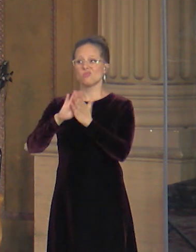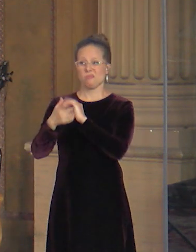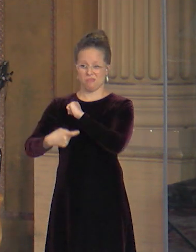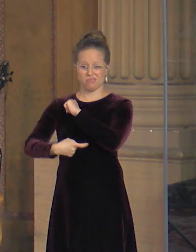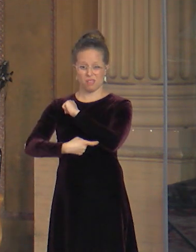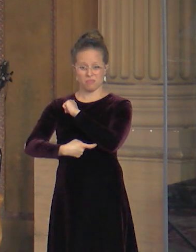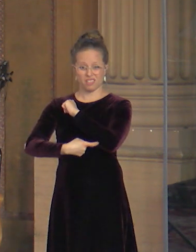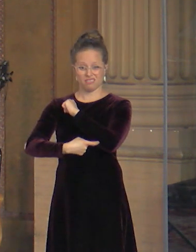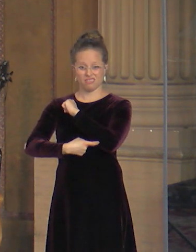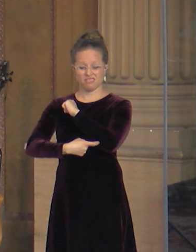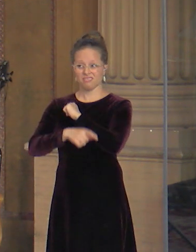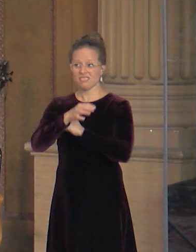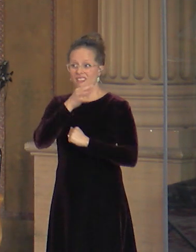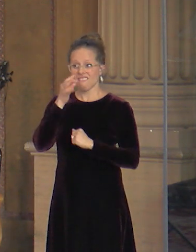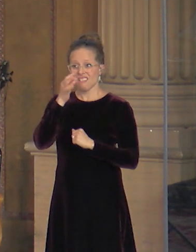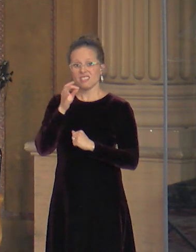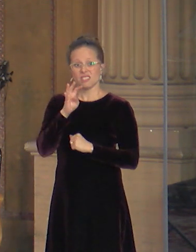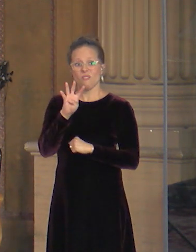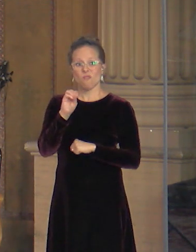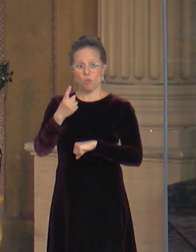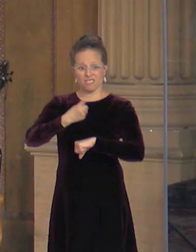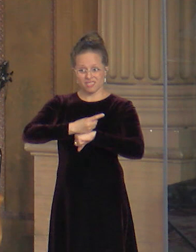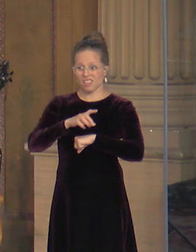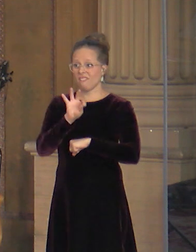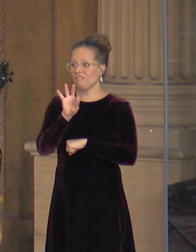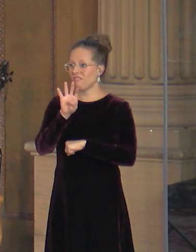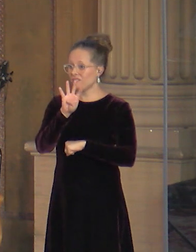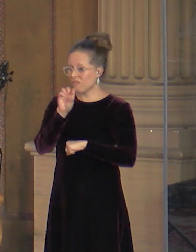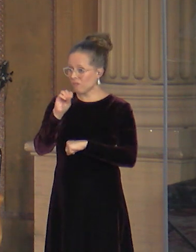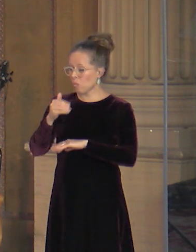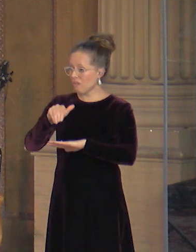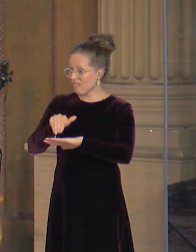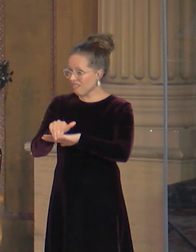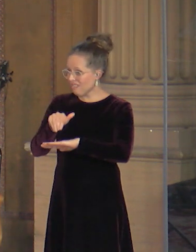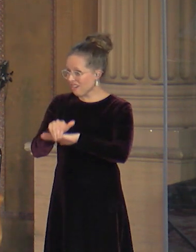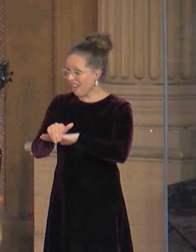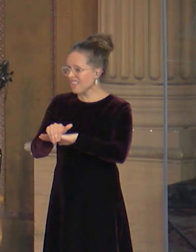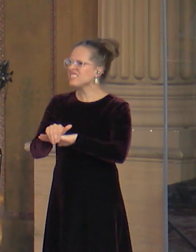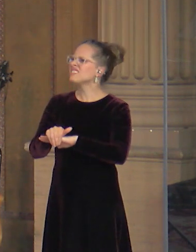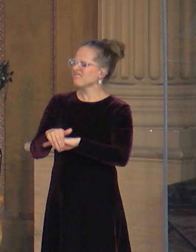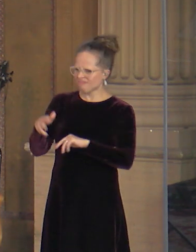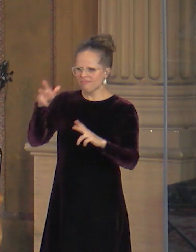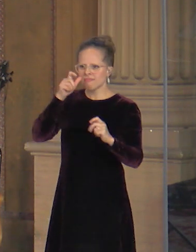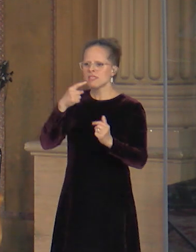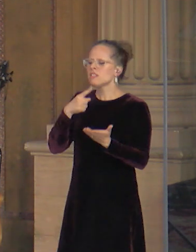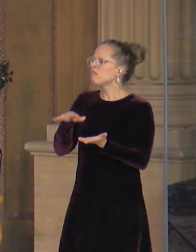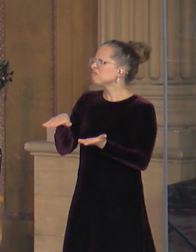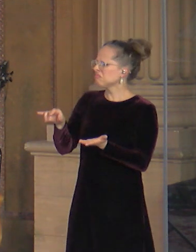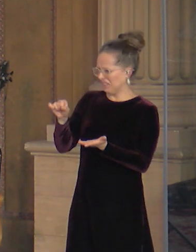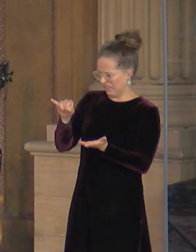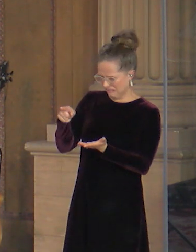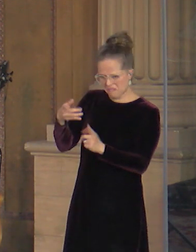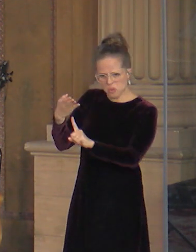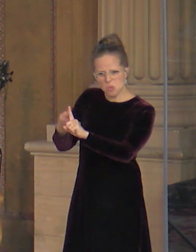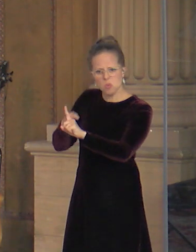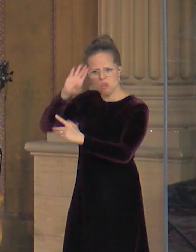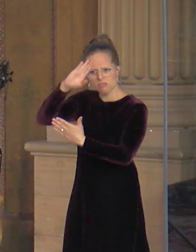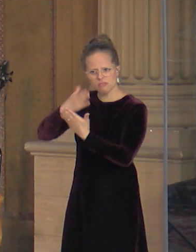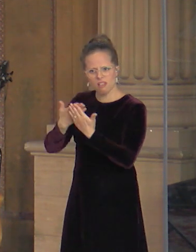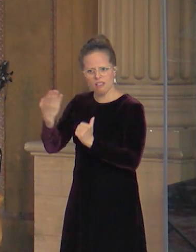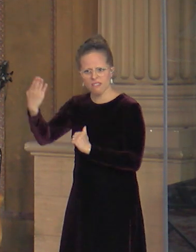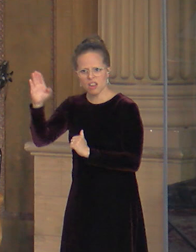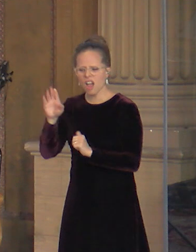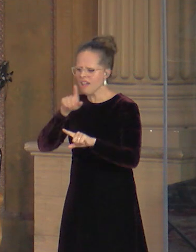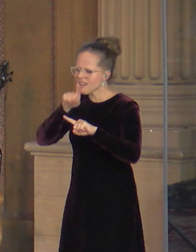40 nights he was hungry and the tempter came and said to him if you are the son of God command these stones to become loaves of bread but he